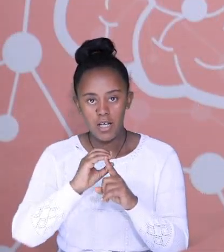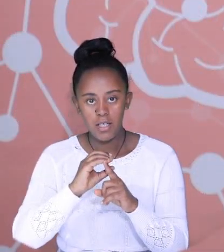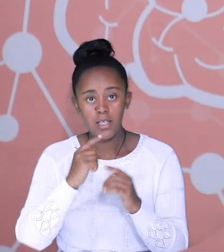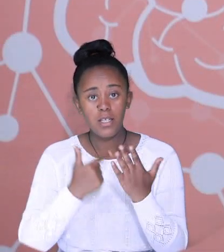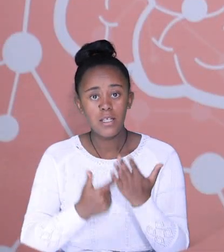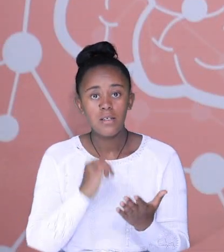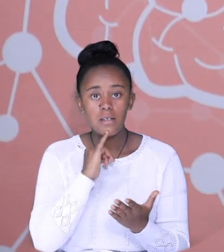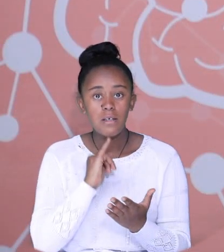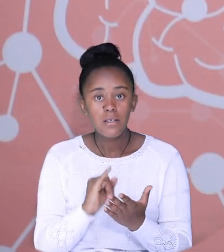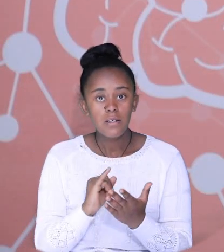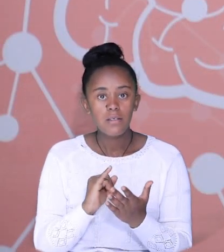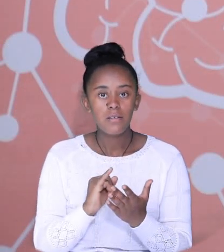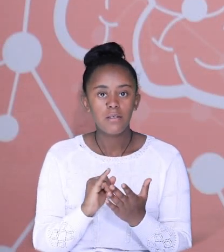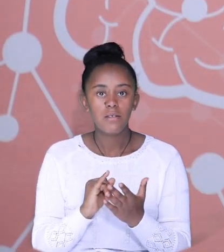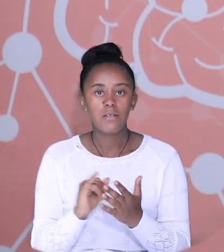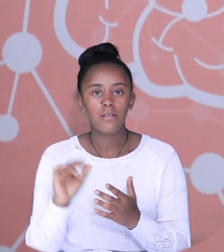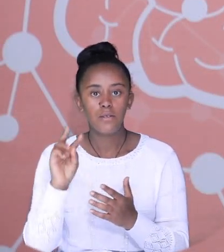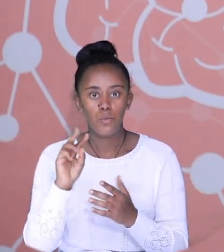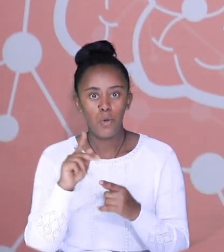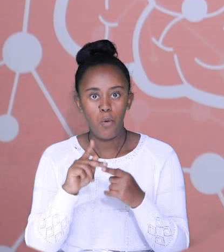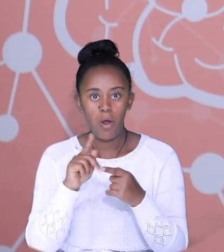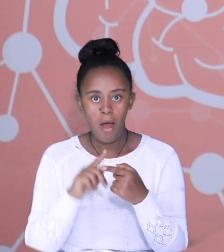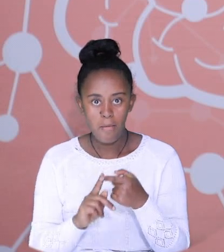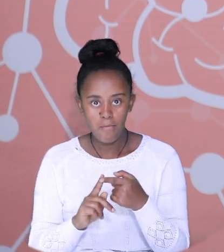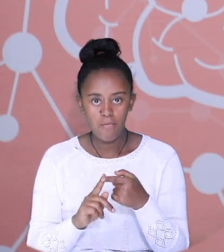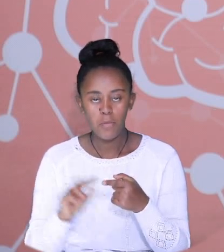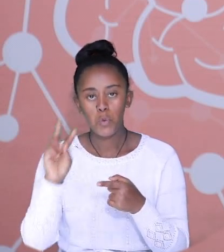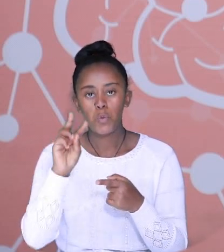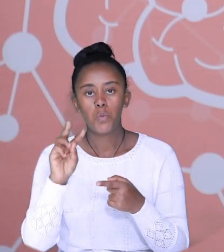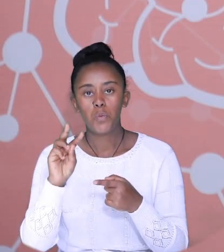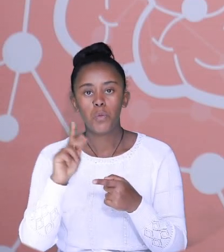This is 2 kilogram